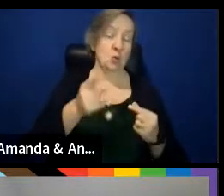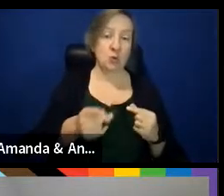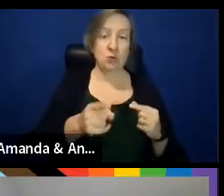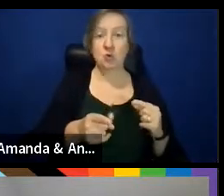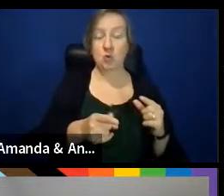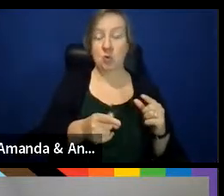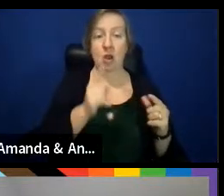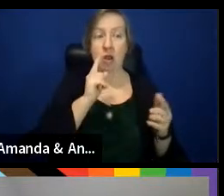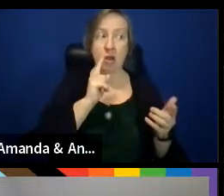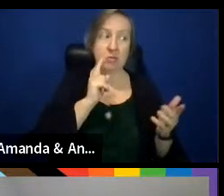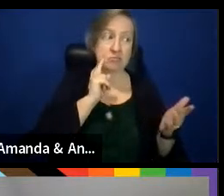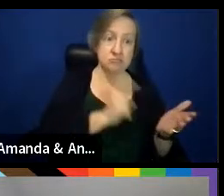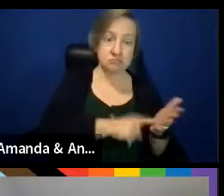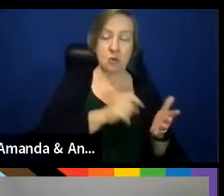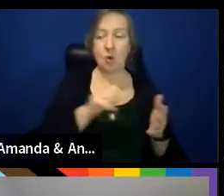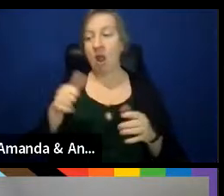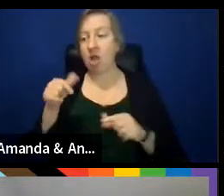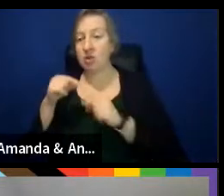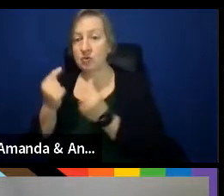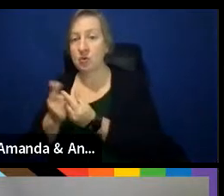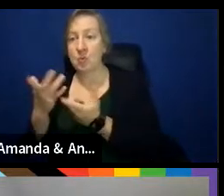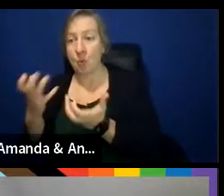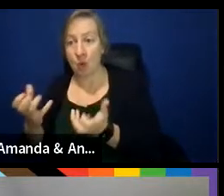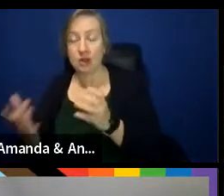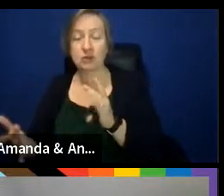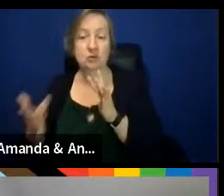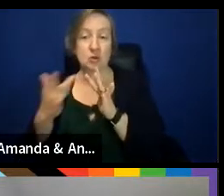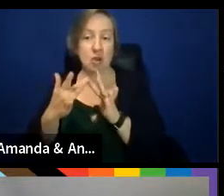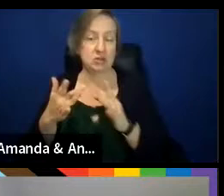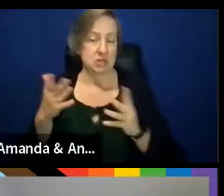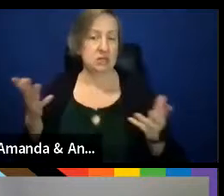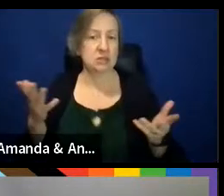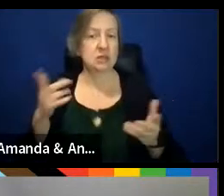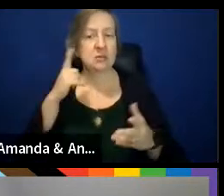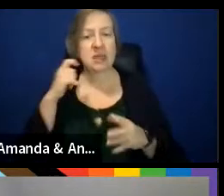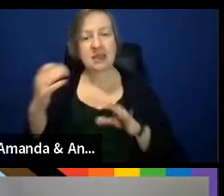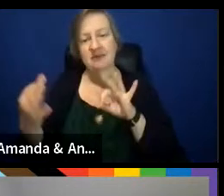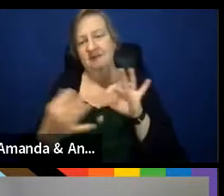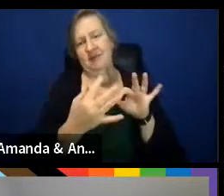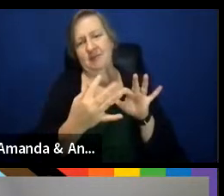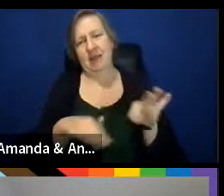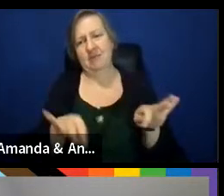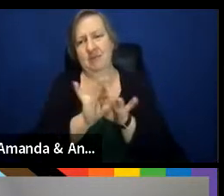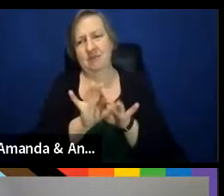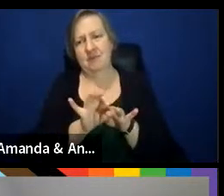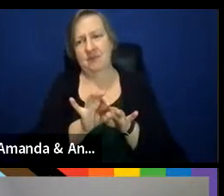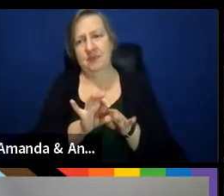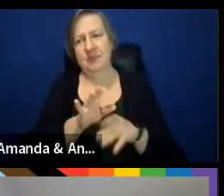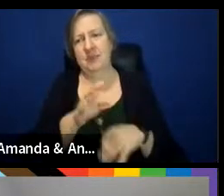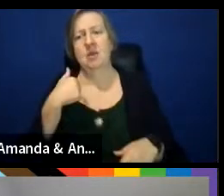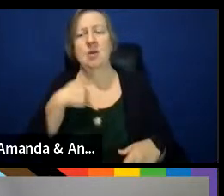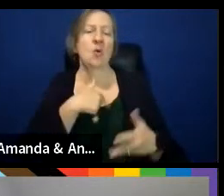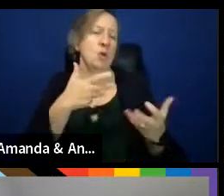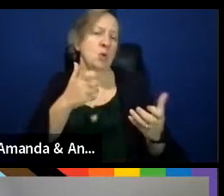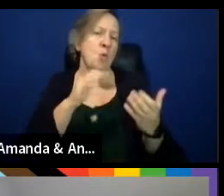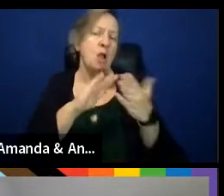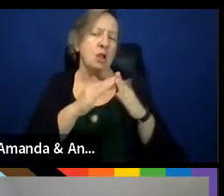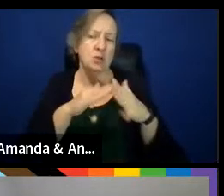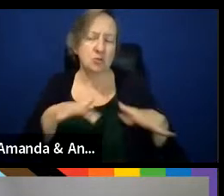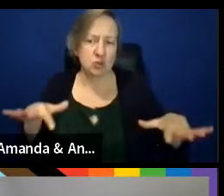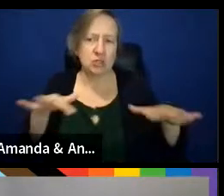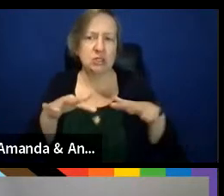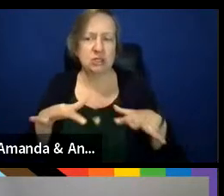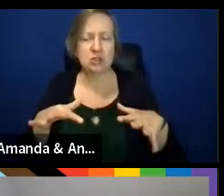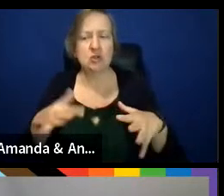and then any other groups that may wish to contact, because input does matter. And mostly we want our community to embrace